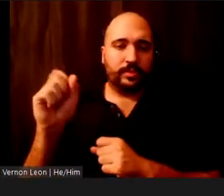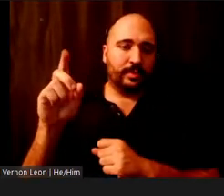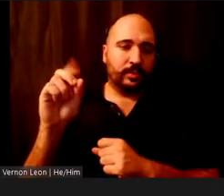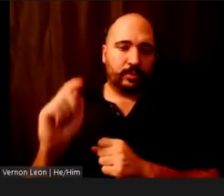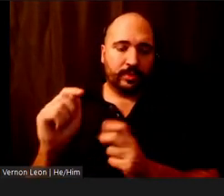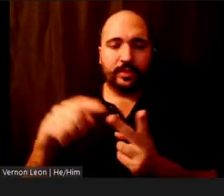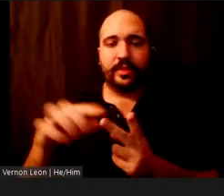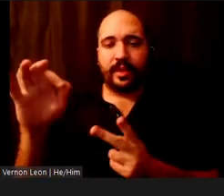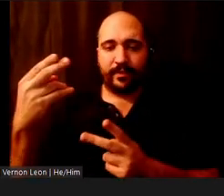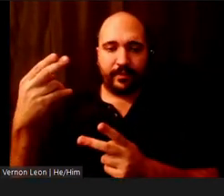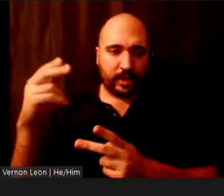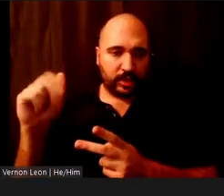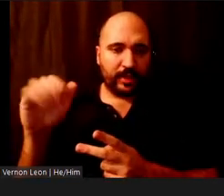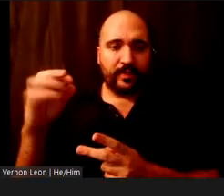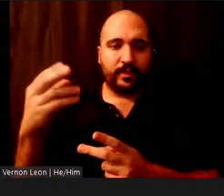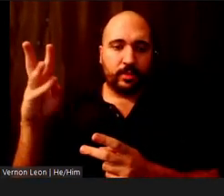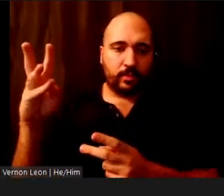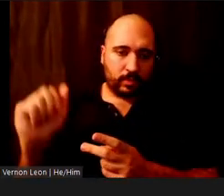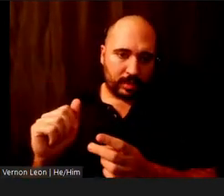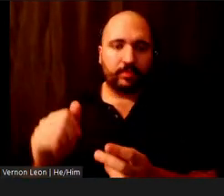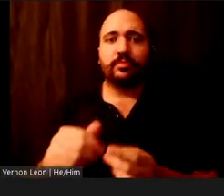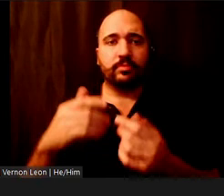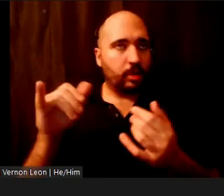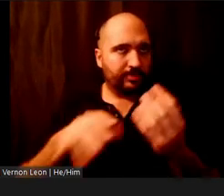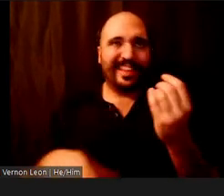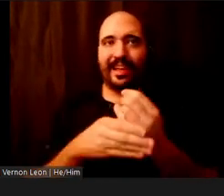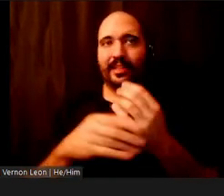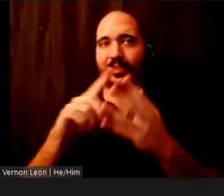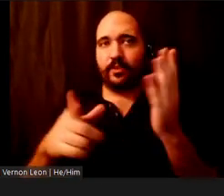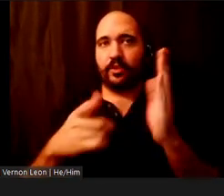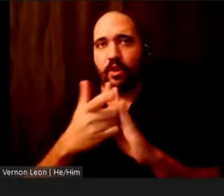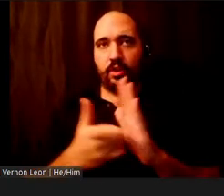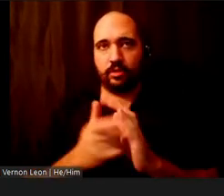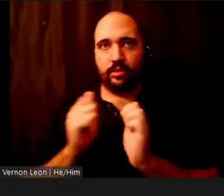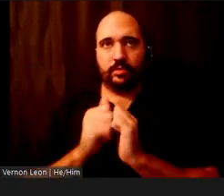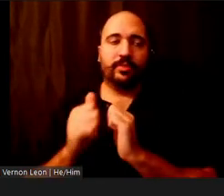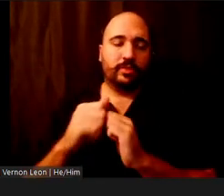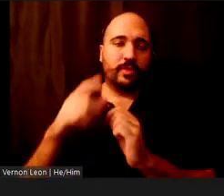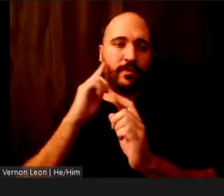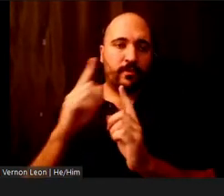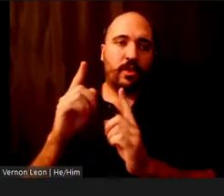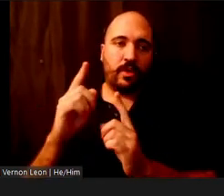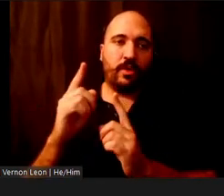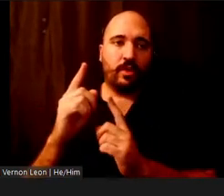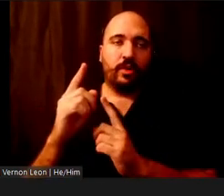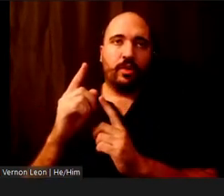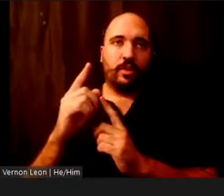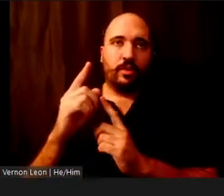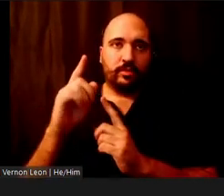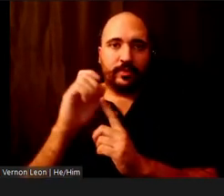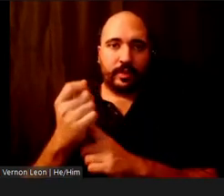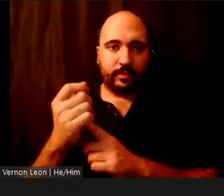have issued their own orders on environmental justice. Our environmental assessment must comply with all of these orders.